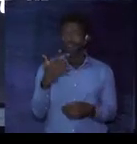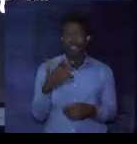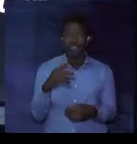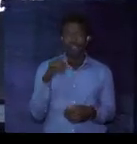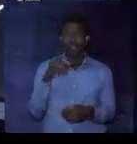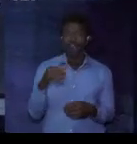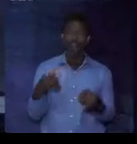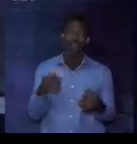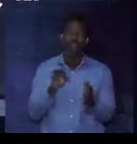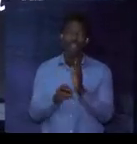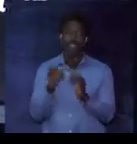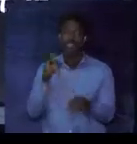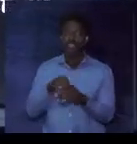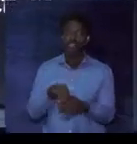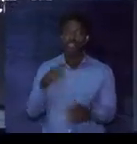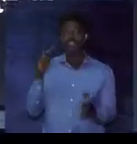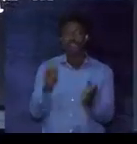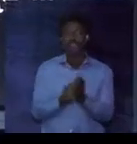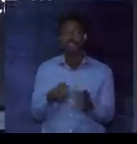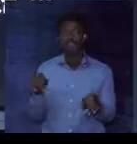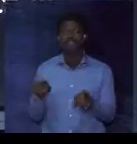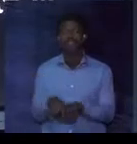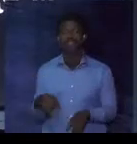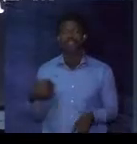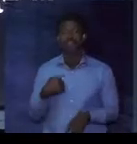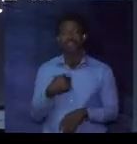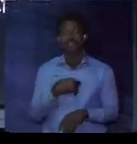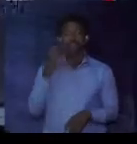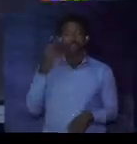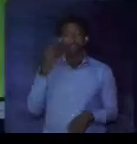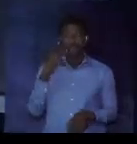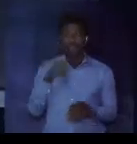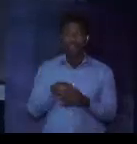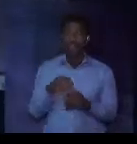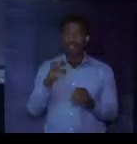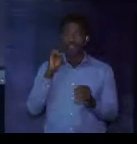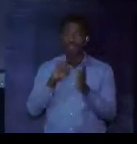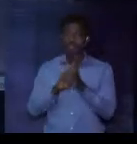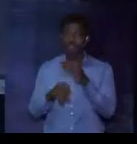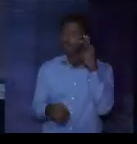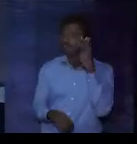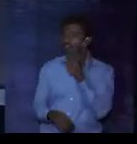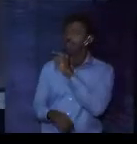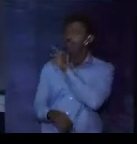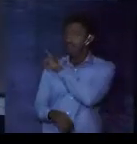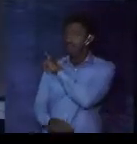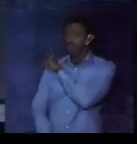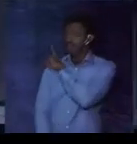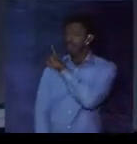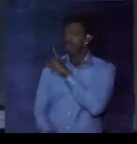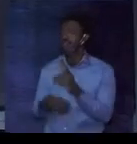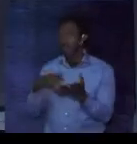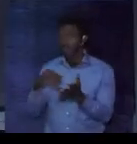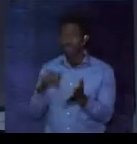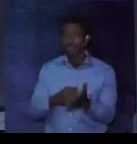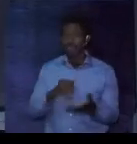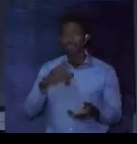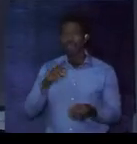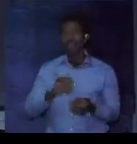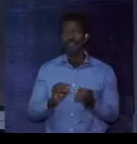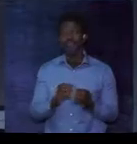ones anymore. You count in thousands, as you will see in this example. So, for example, read this number.